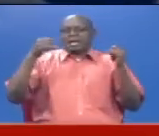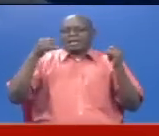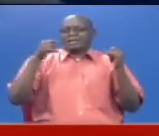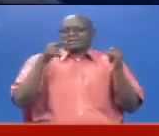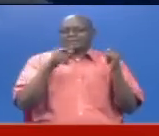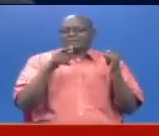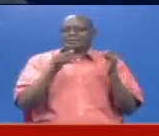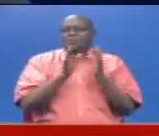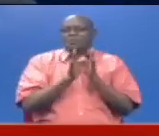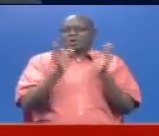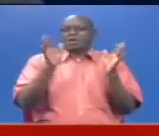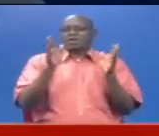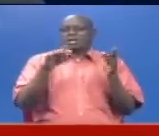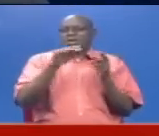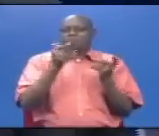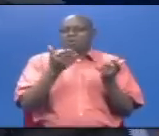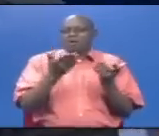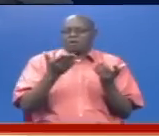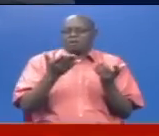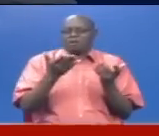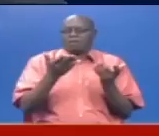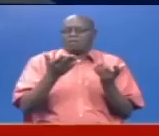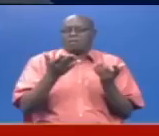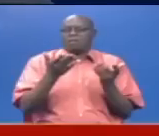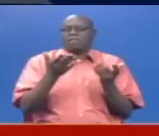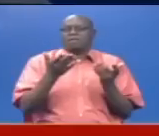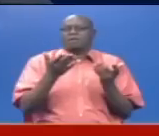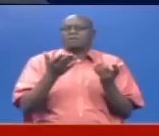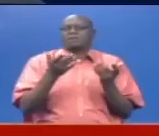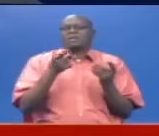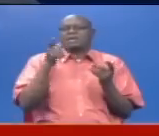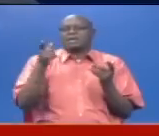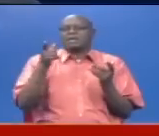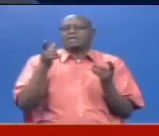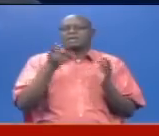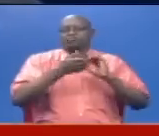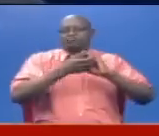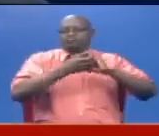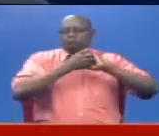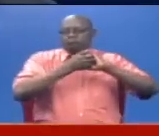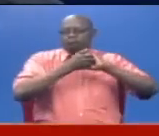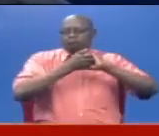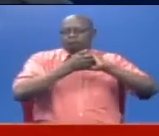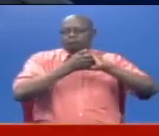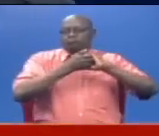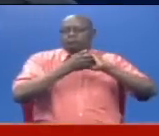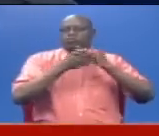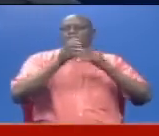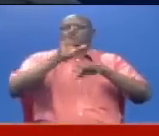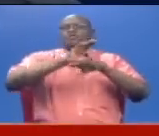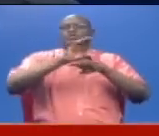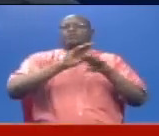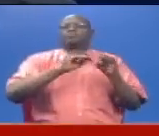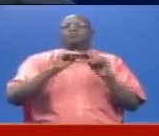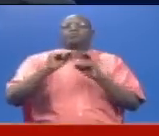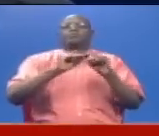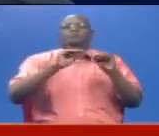wide mm-hmm. is where, you know, him being part and parcel of the church movement. Look, Gabriel,